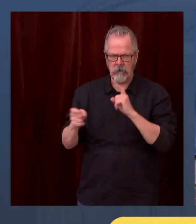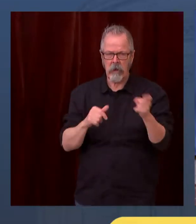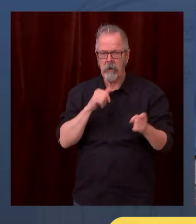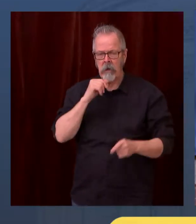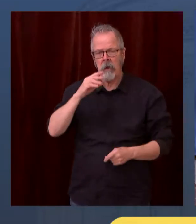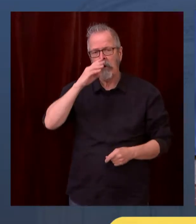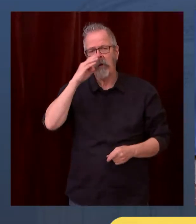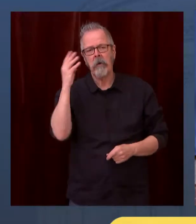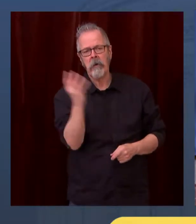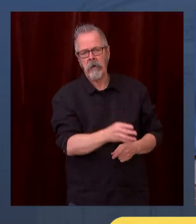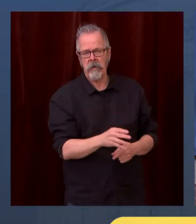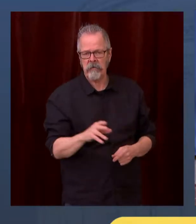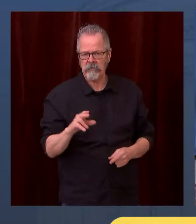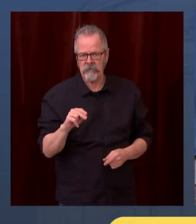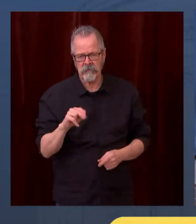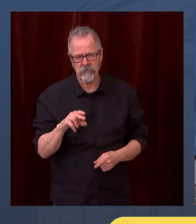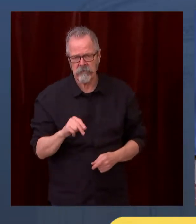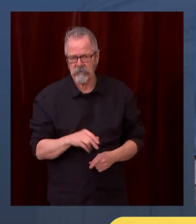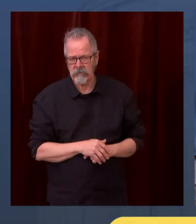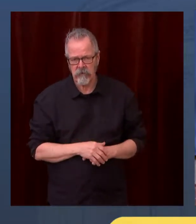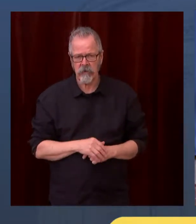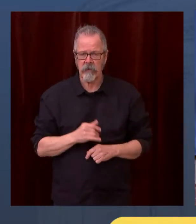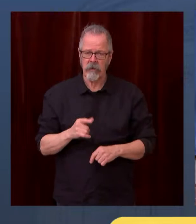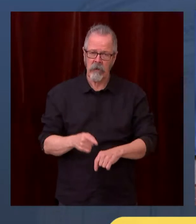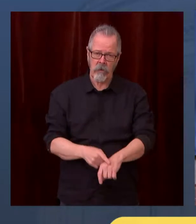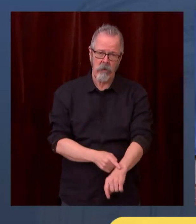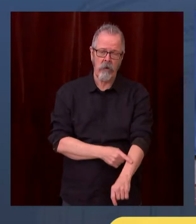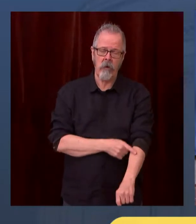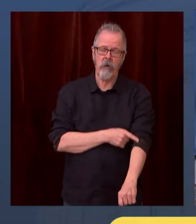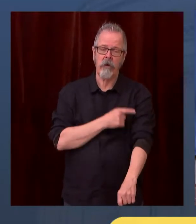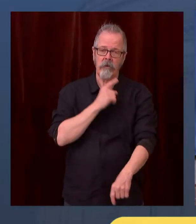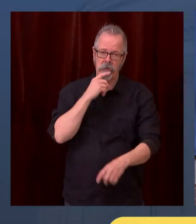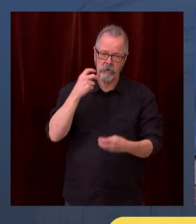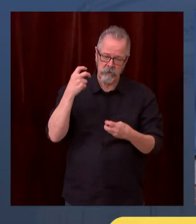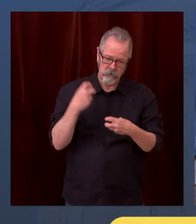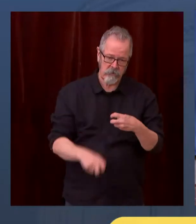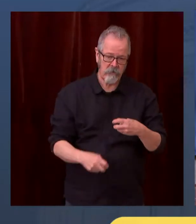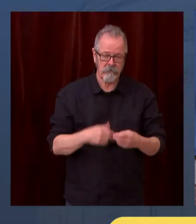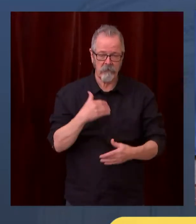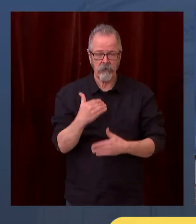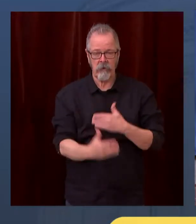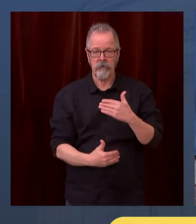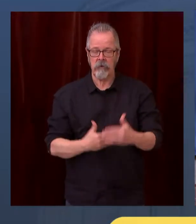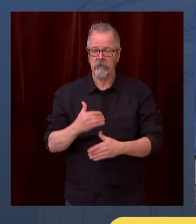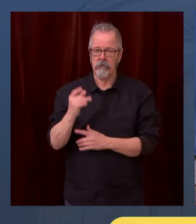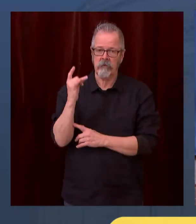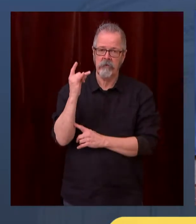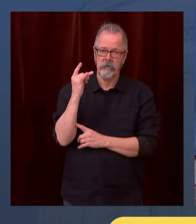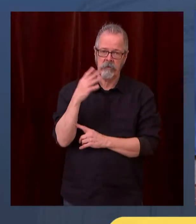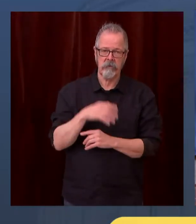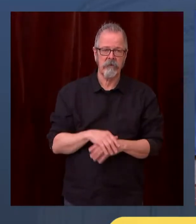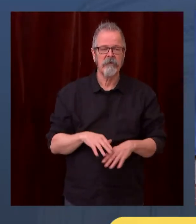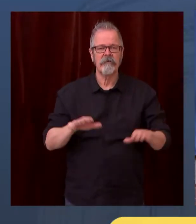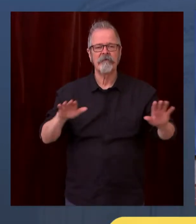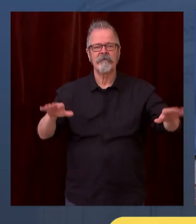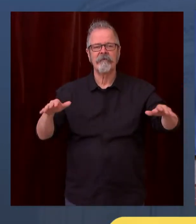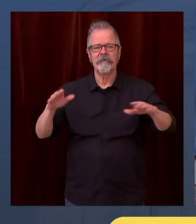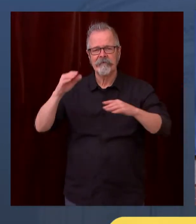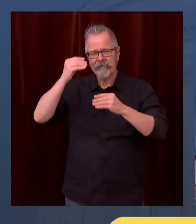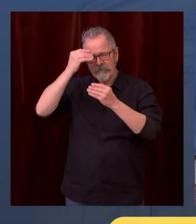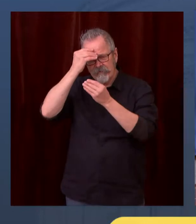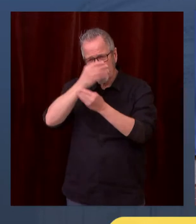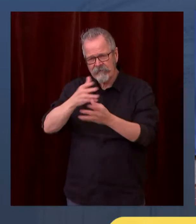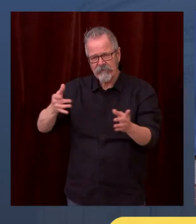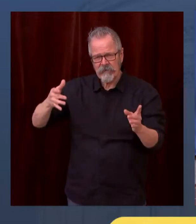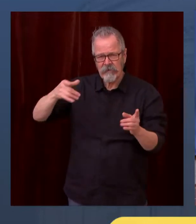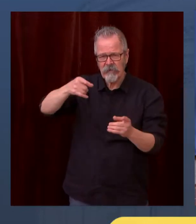And it is a Herculean effort to figure that out. To date, I would encourage people who have specific questions about that. If